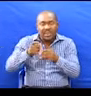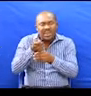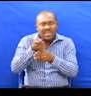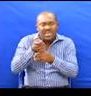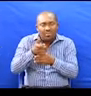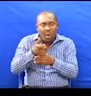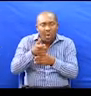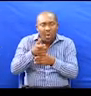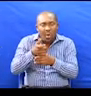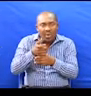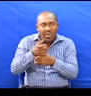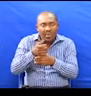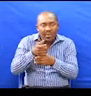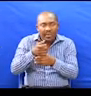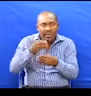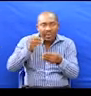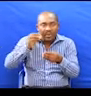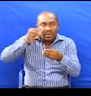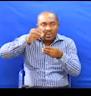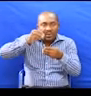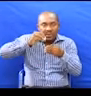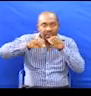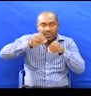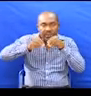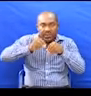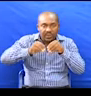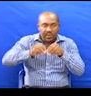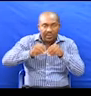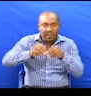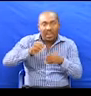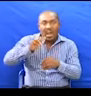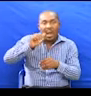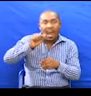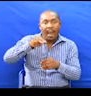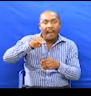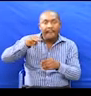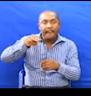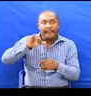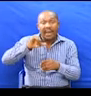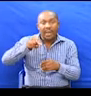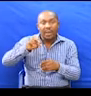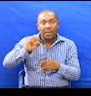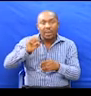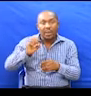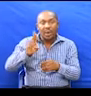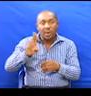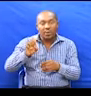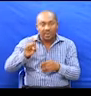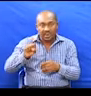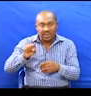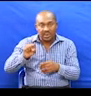Protein, they are made up with small units which are called what? Amino acid. These amino acids, they